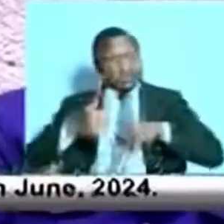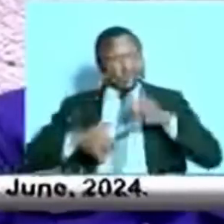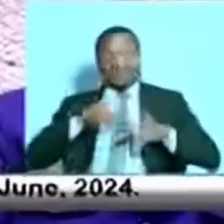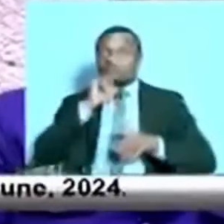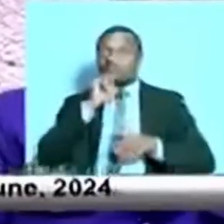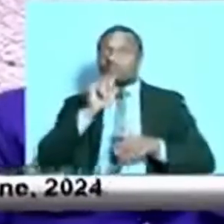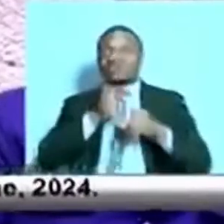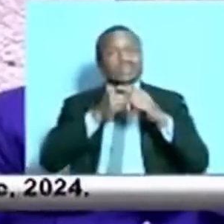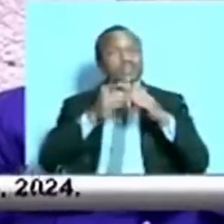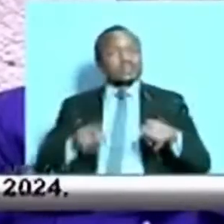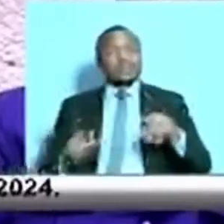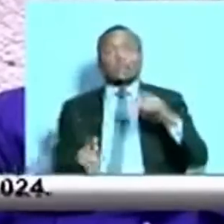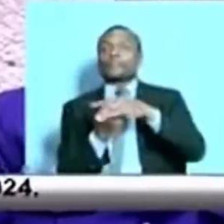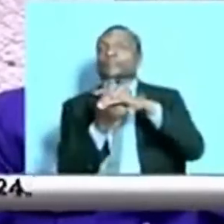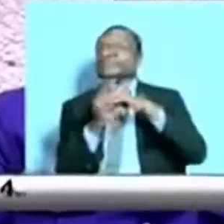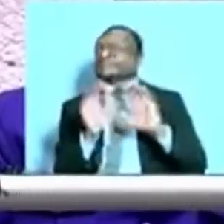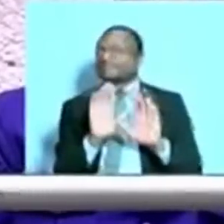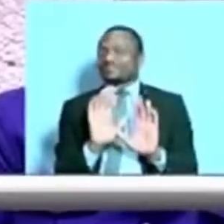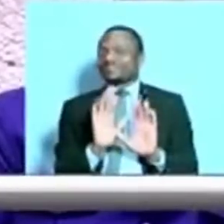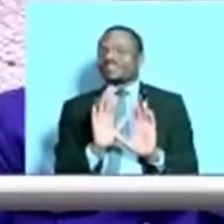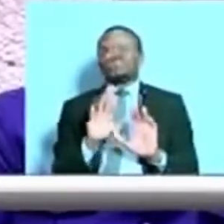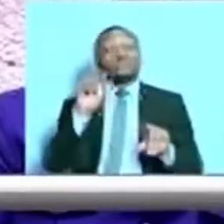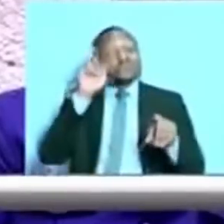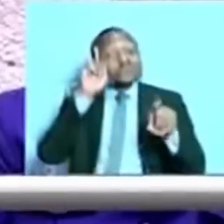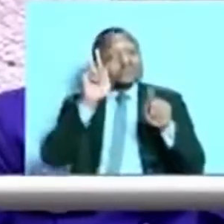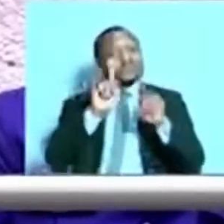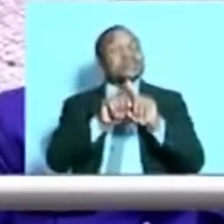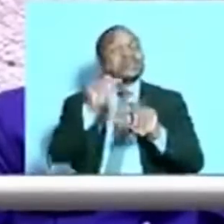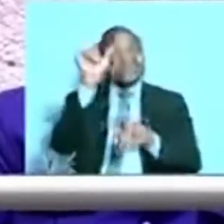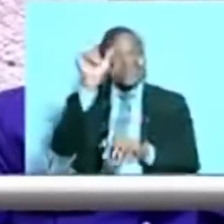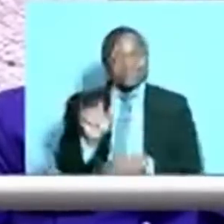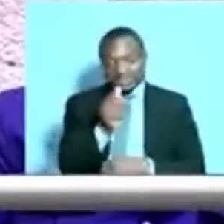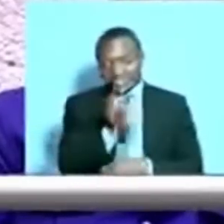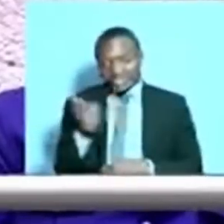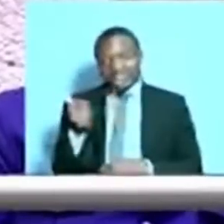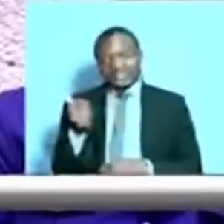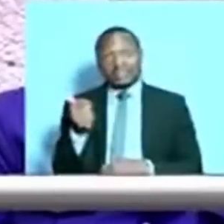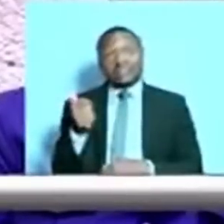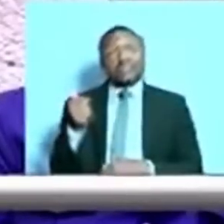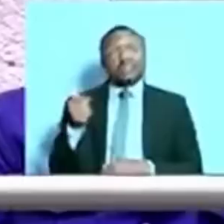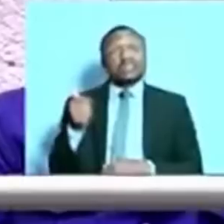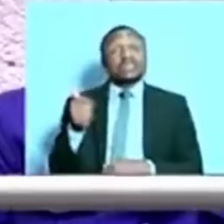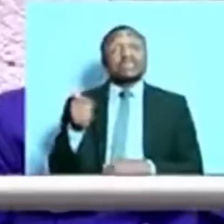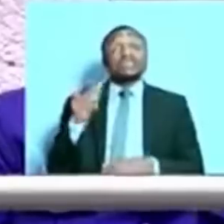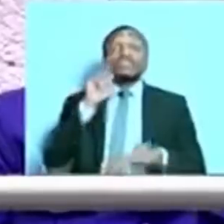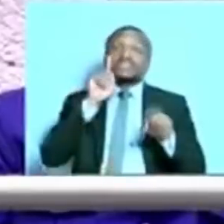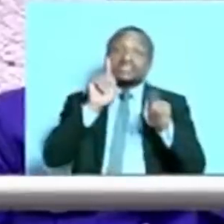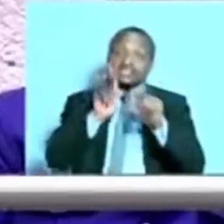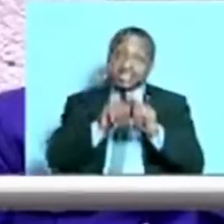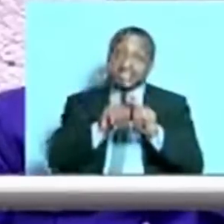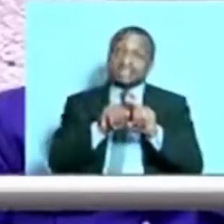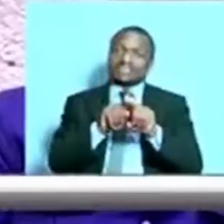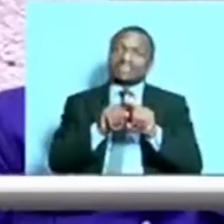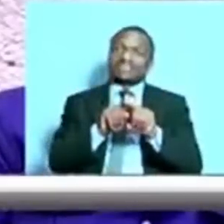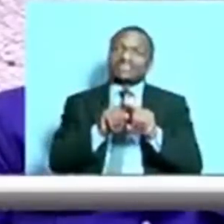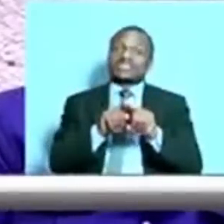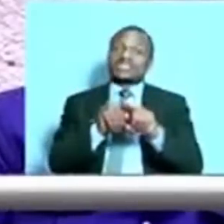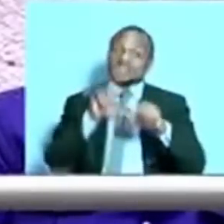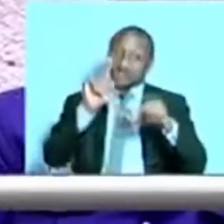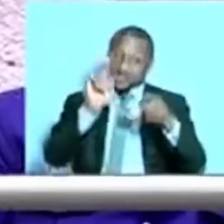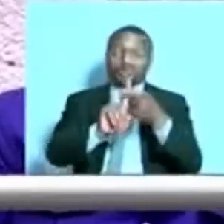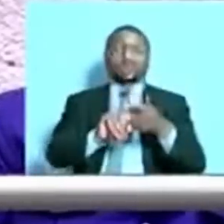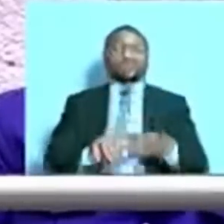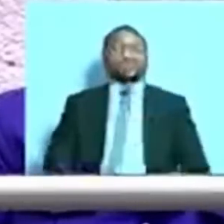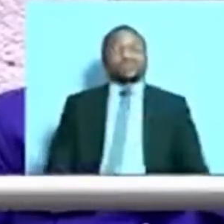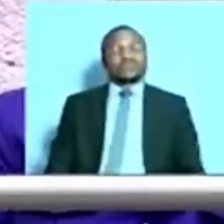as an accident. We have been brothers to each other, or rather, to be gender sensitive, sisters to each other too. But